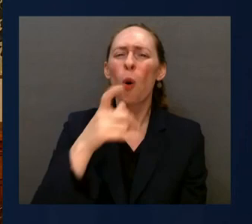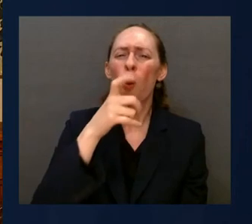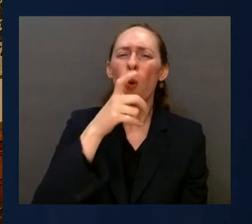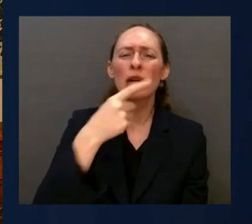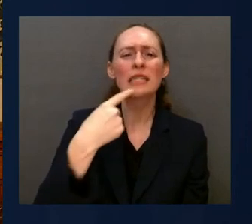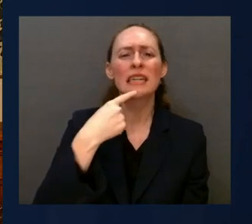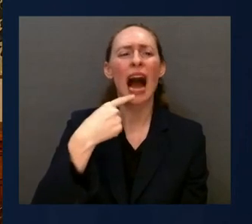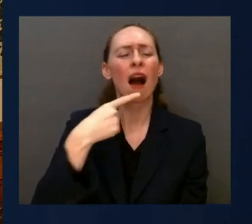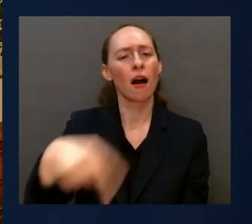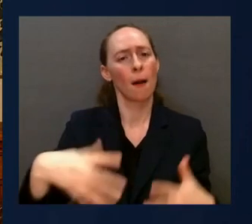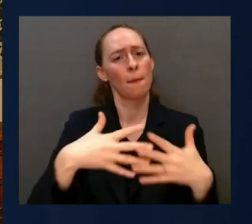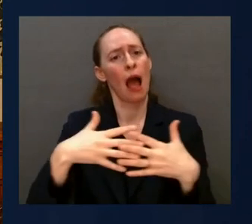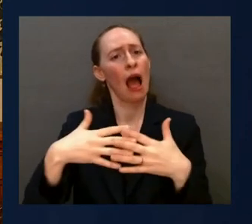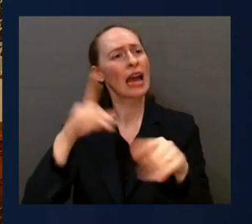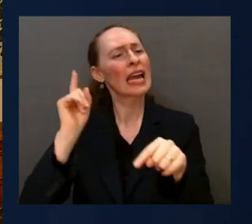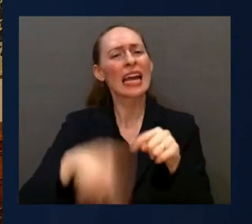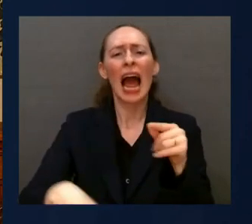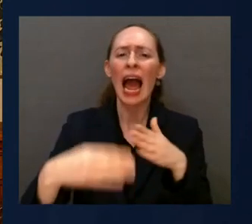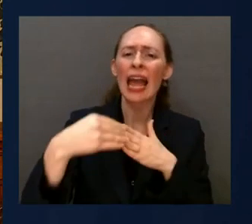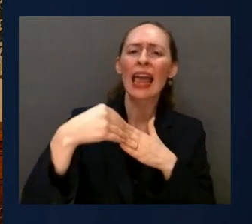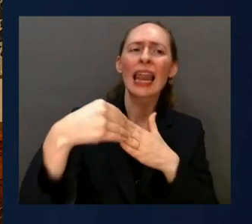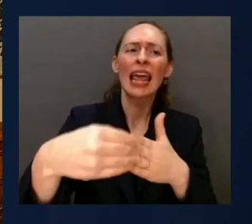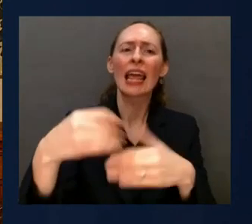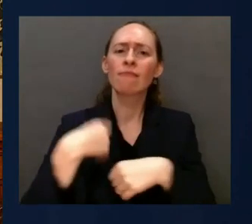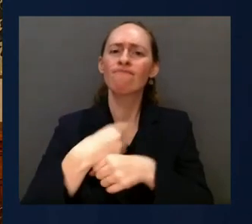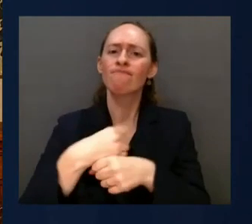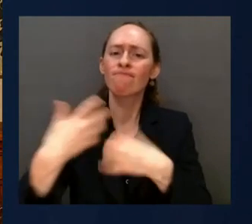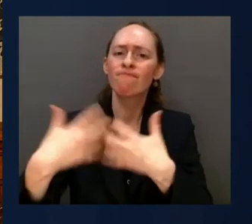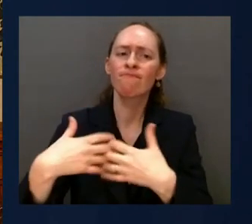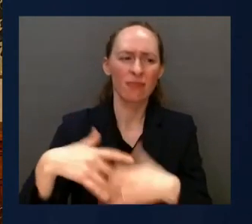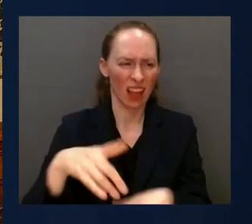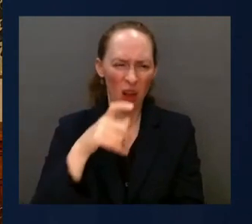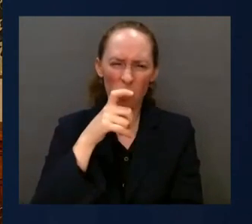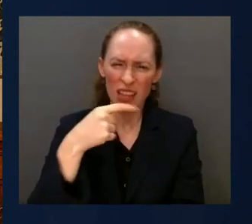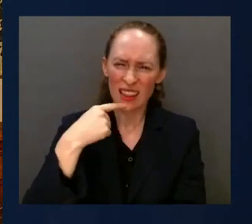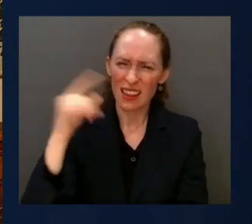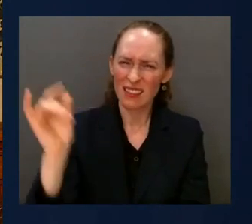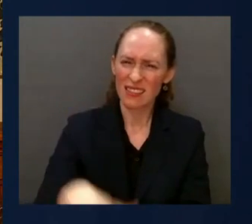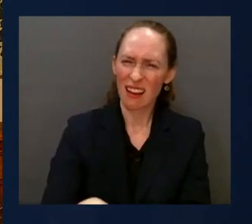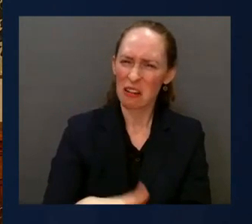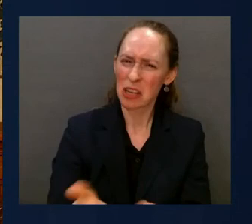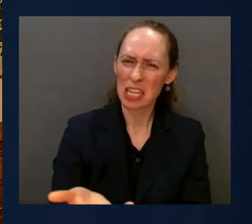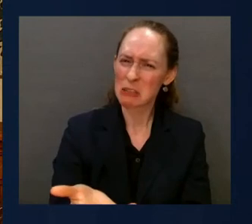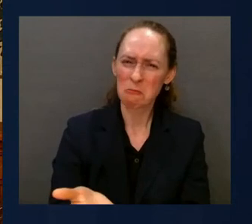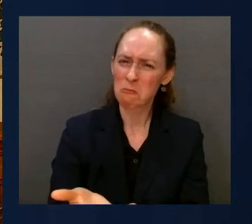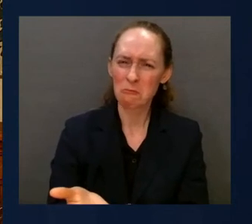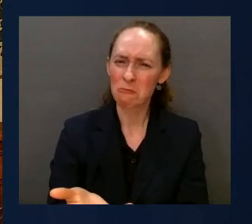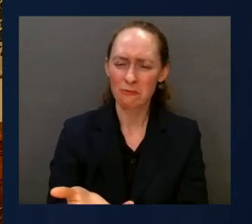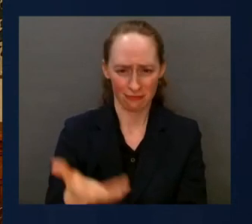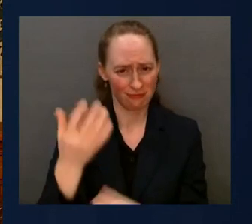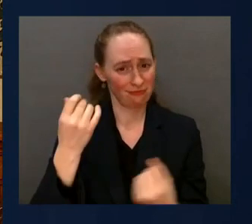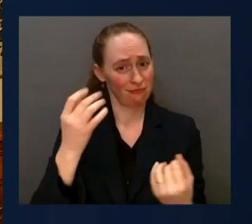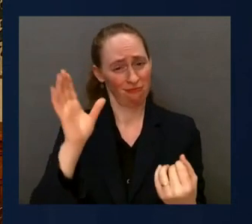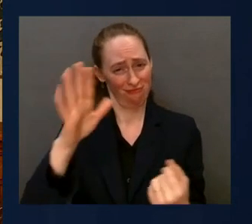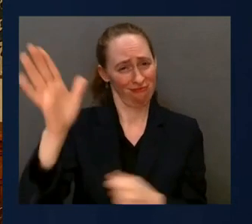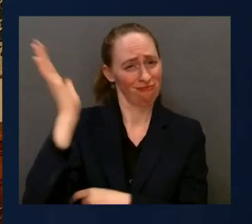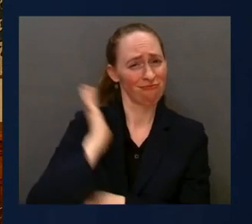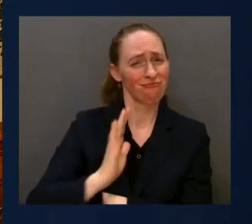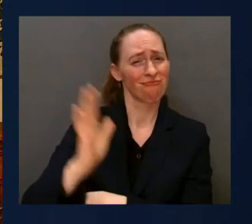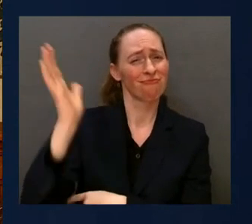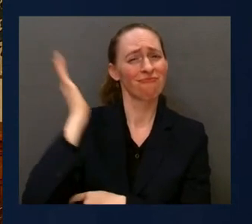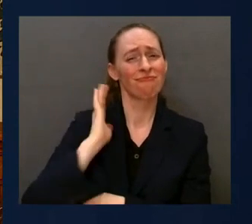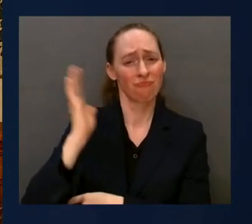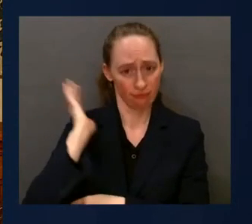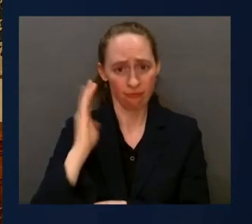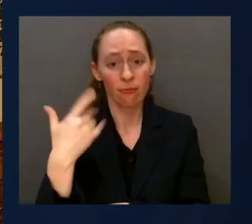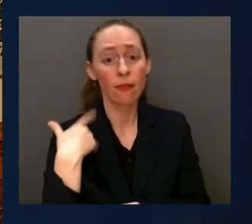written. For too many decades, we imported projects and exported jobs. Now, thanks to what you've all done, we're exporting American